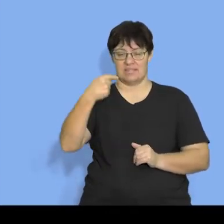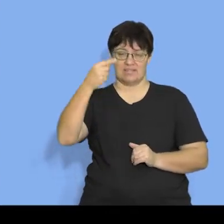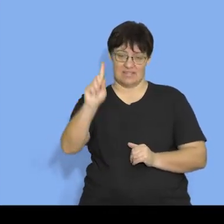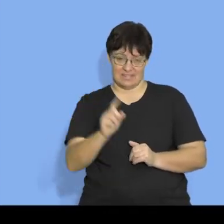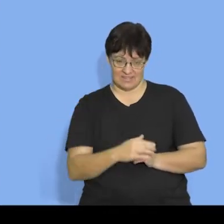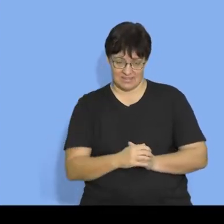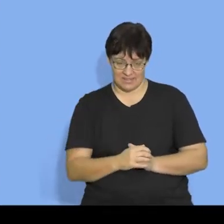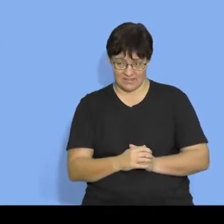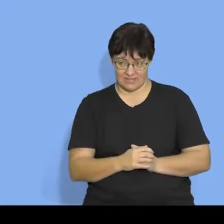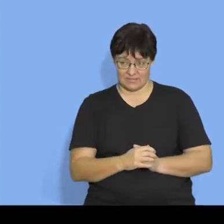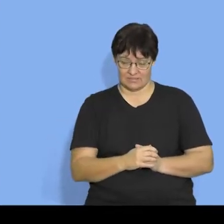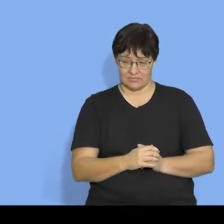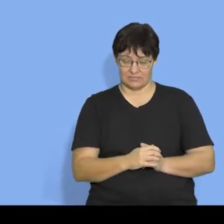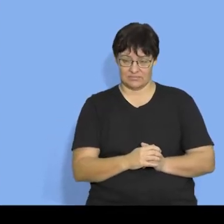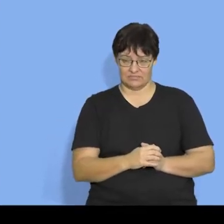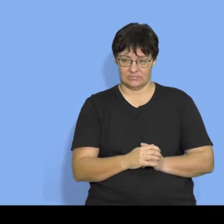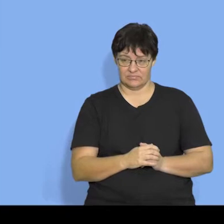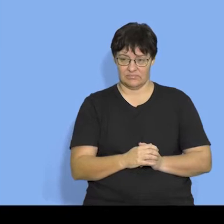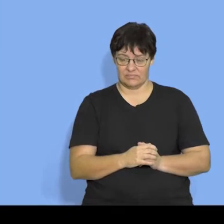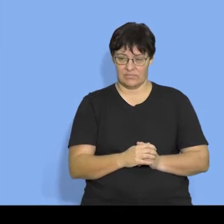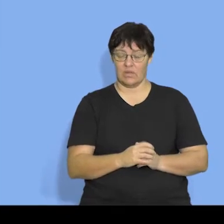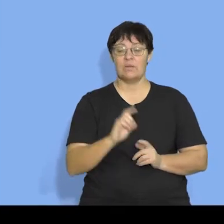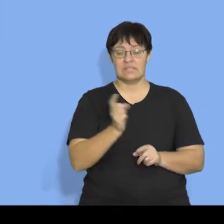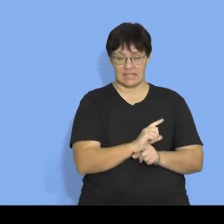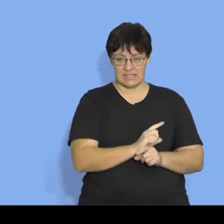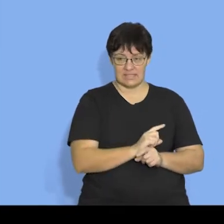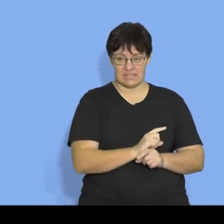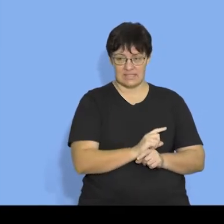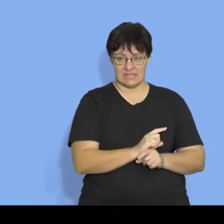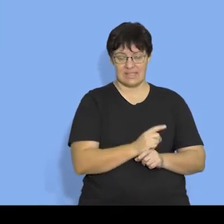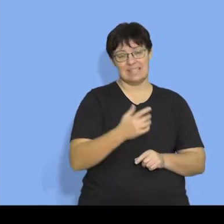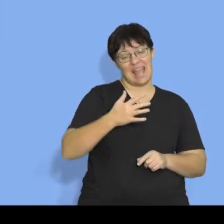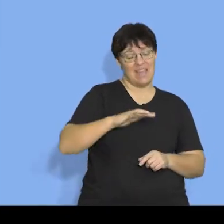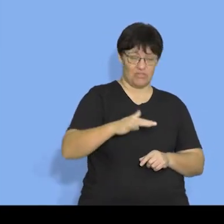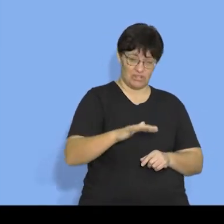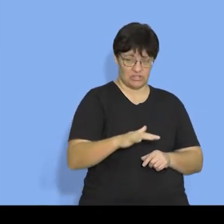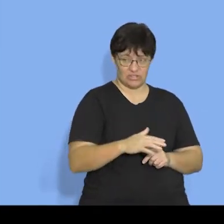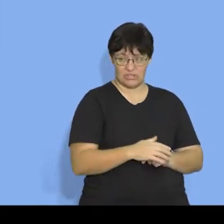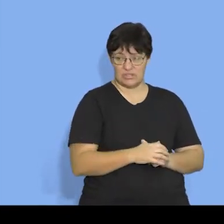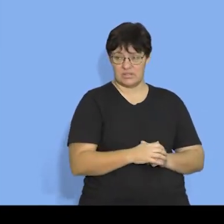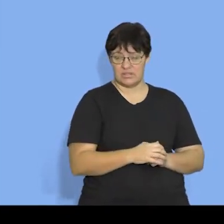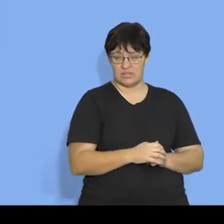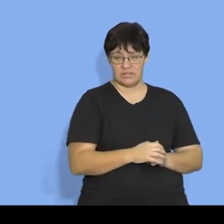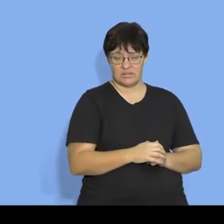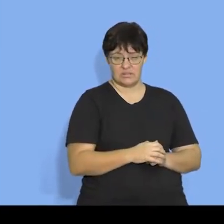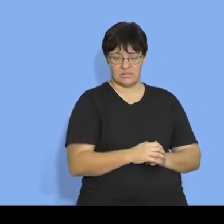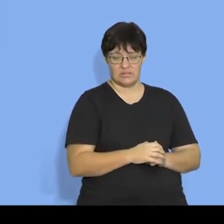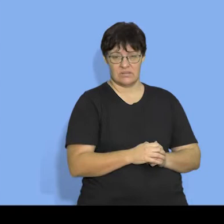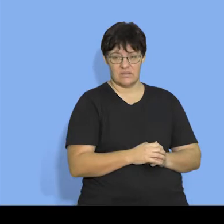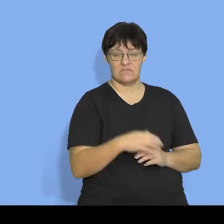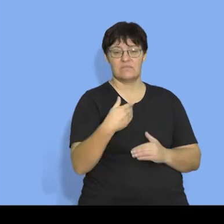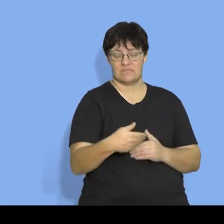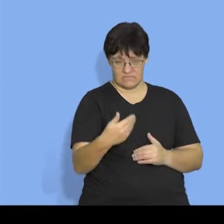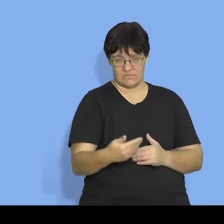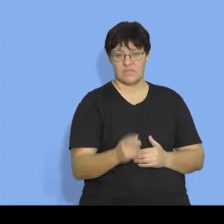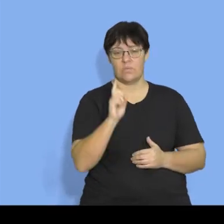was 1,53 meters per second. So every second, on average, this isn't her speed at every